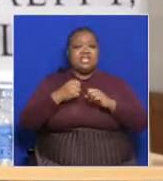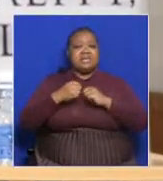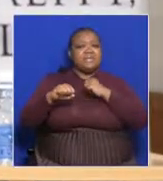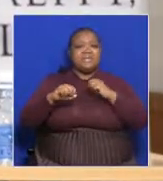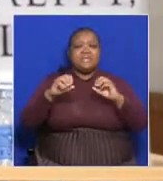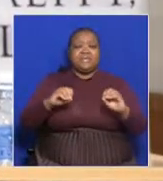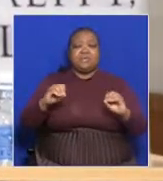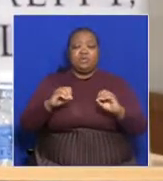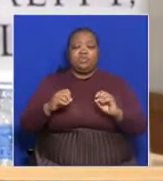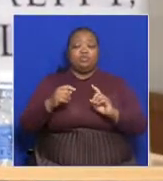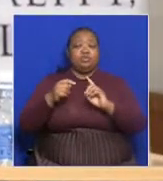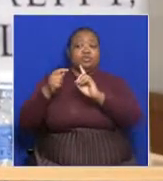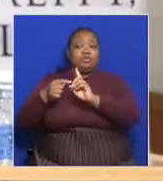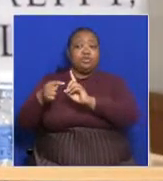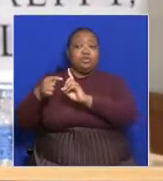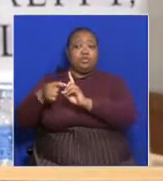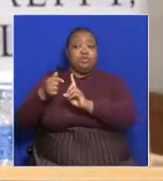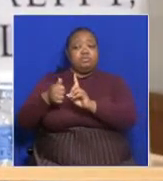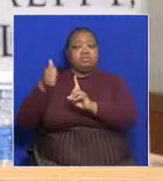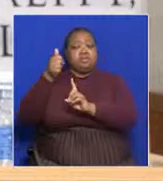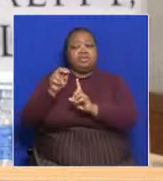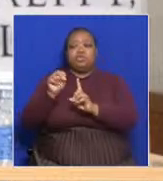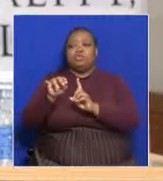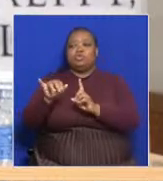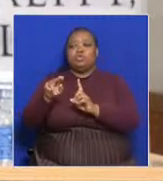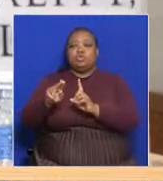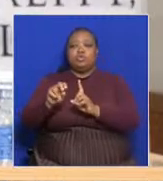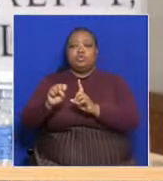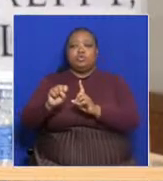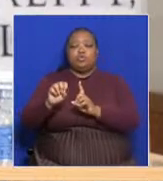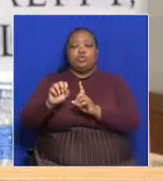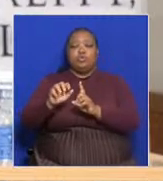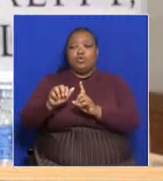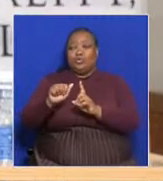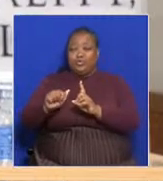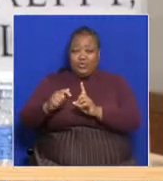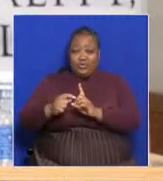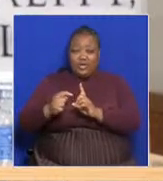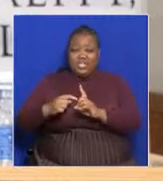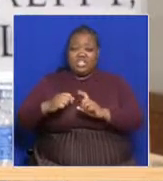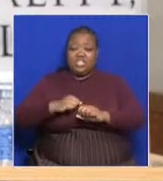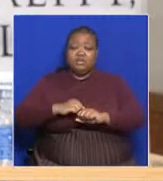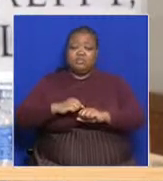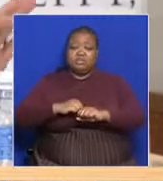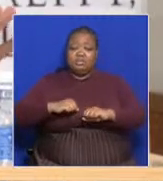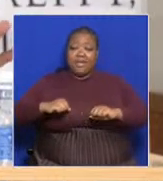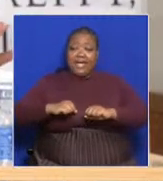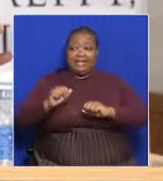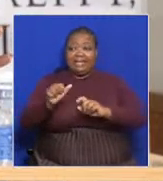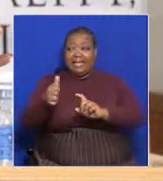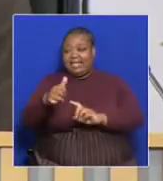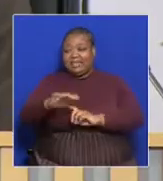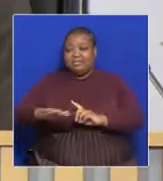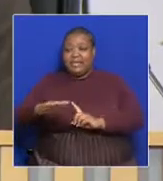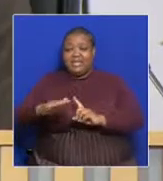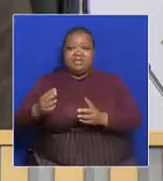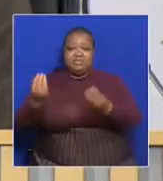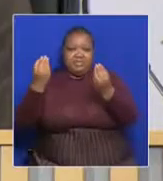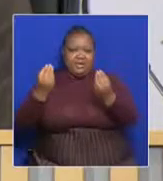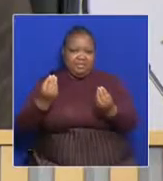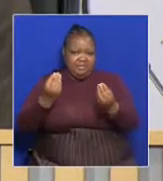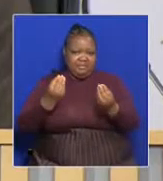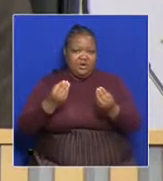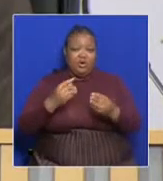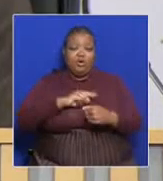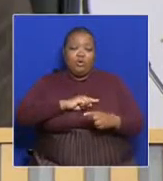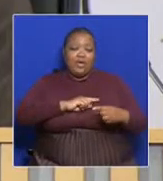storage capacity because you had exhausted all avenues and there was no storage space in Durban. That is not the case. There was storage